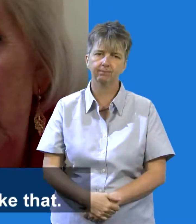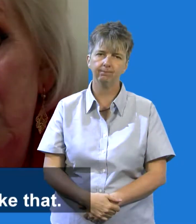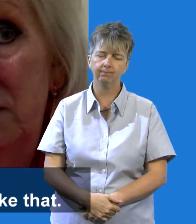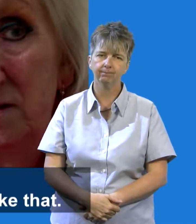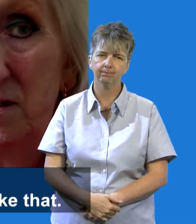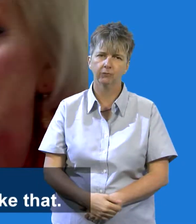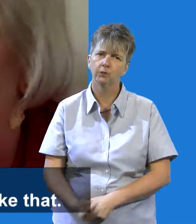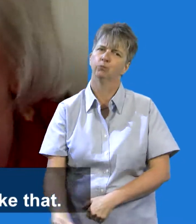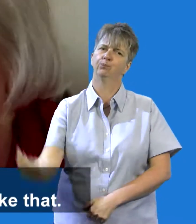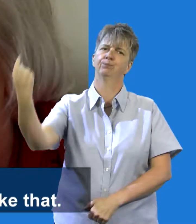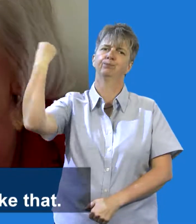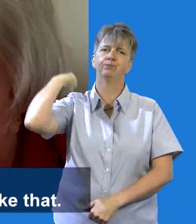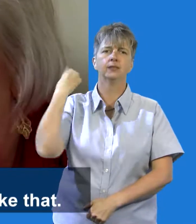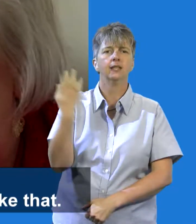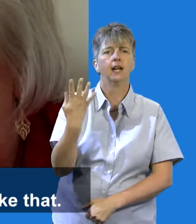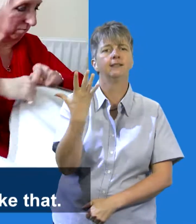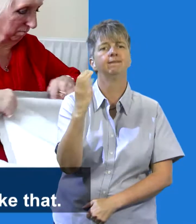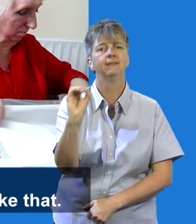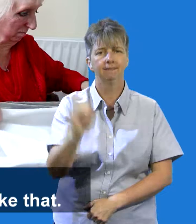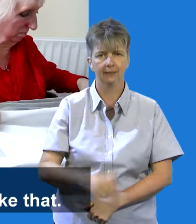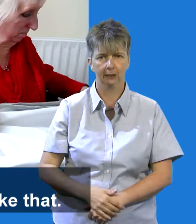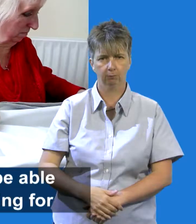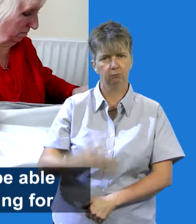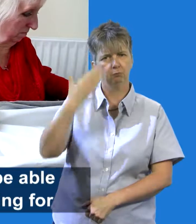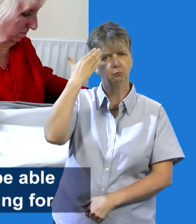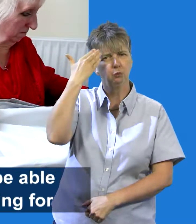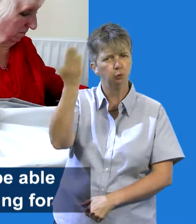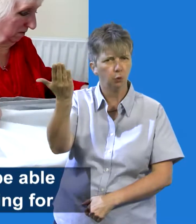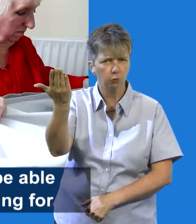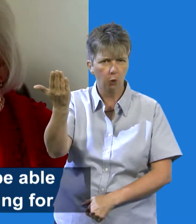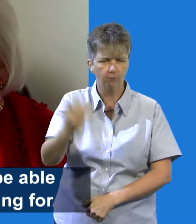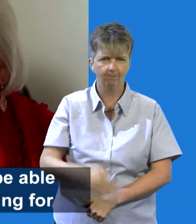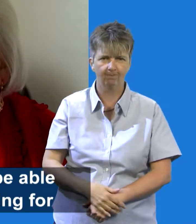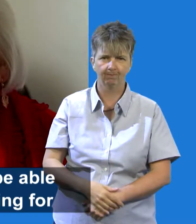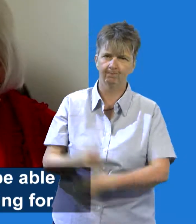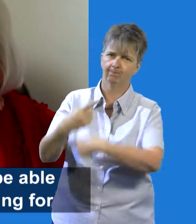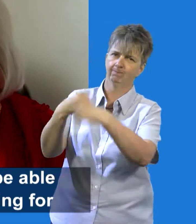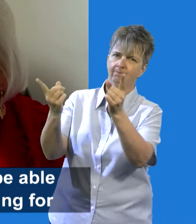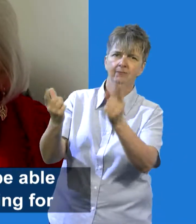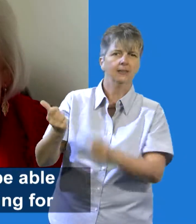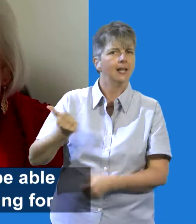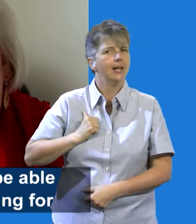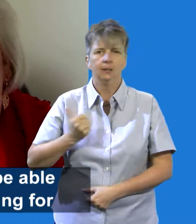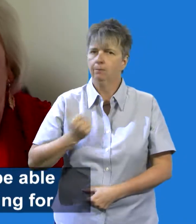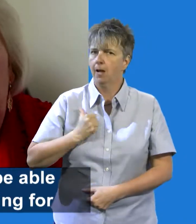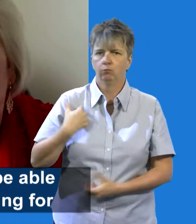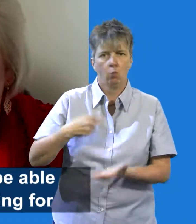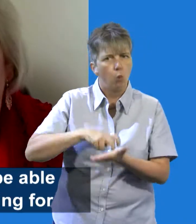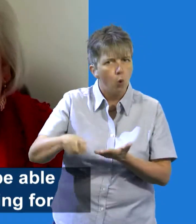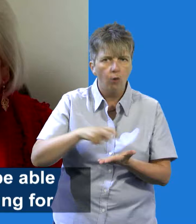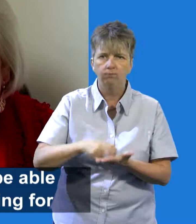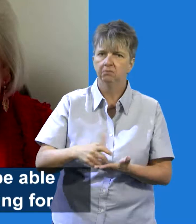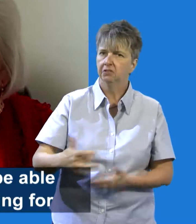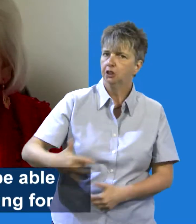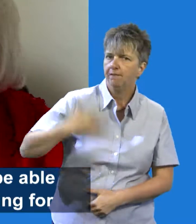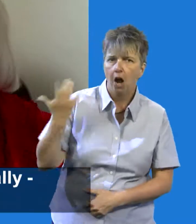happened because in 1950 they didn't know about things like that. They didn't think I'd ever be able to walk or survive or